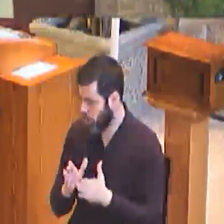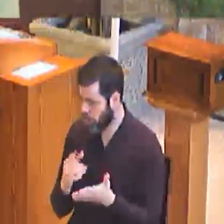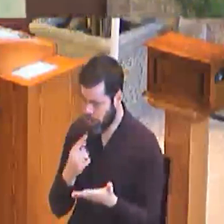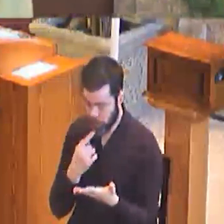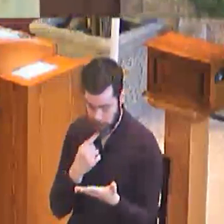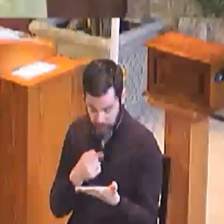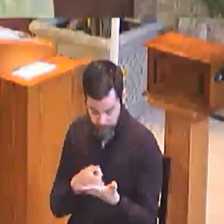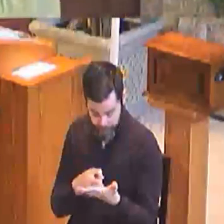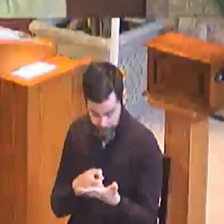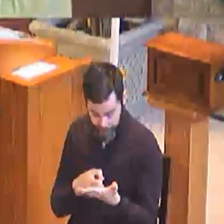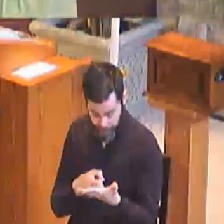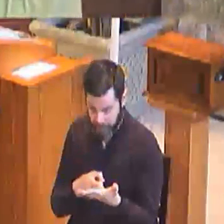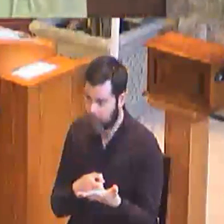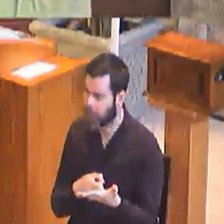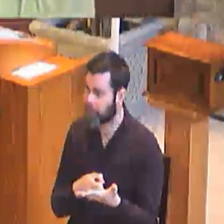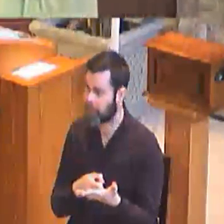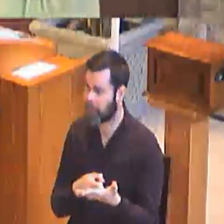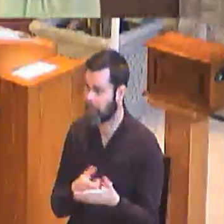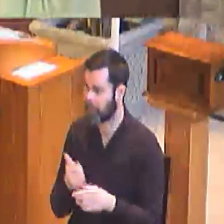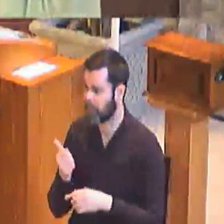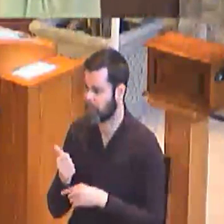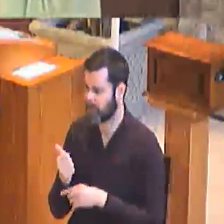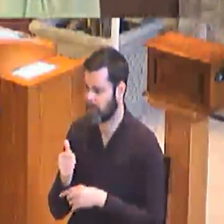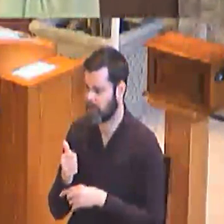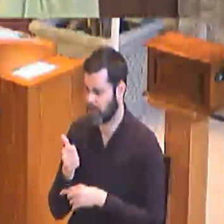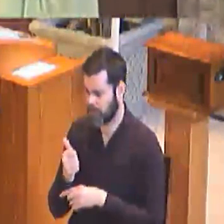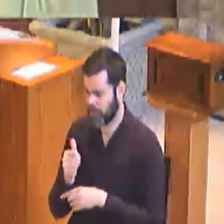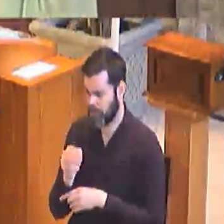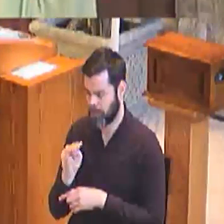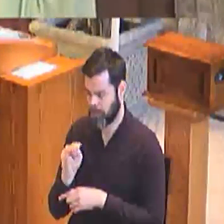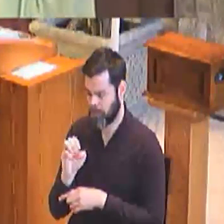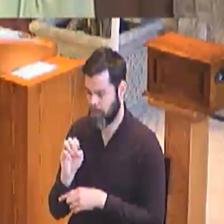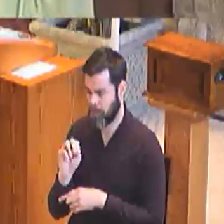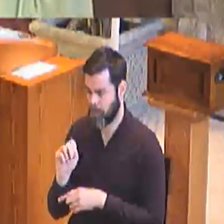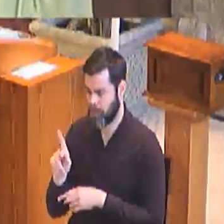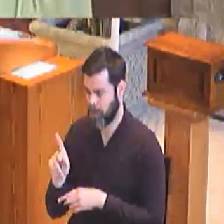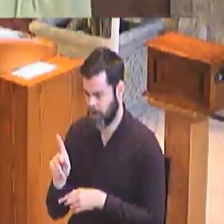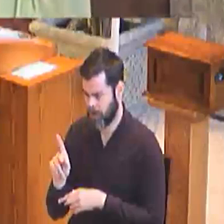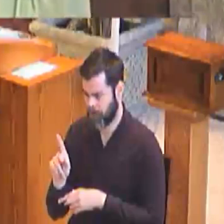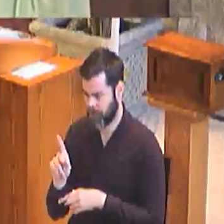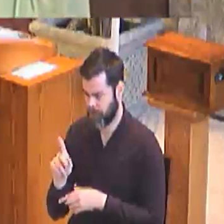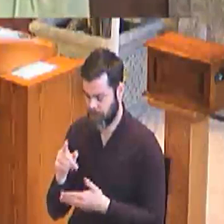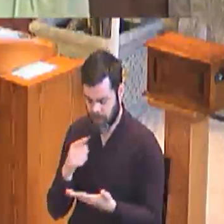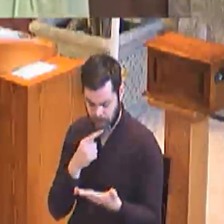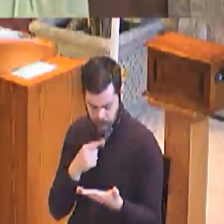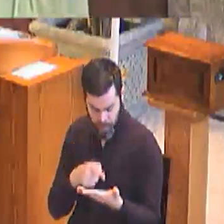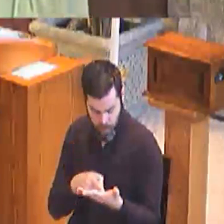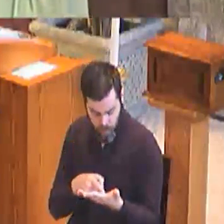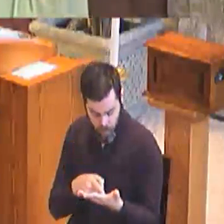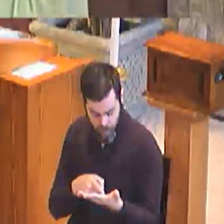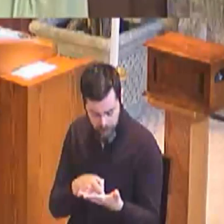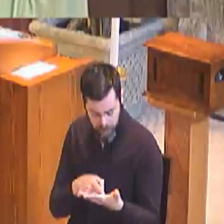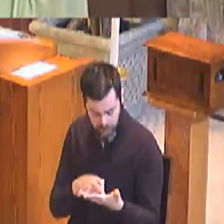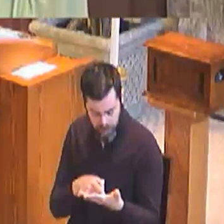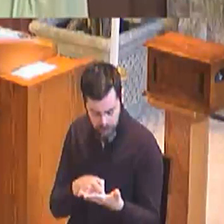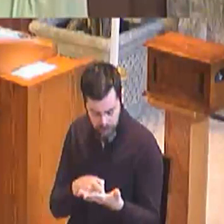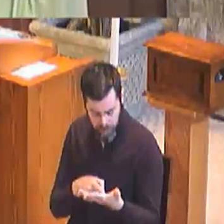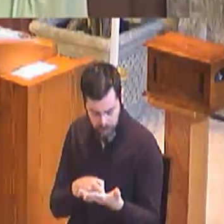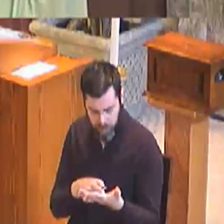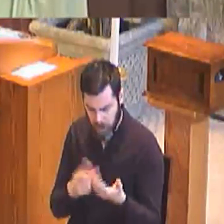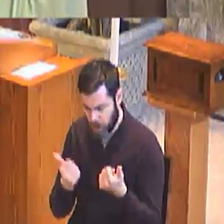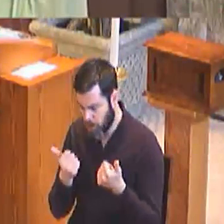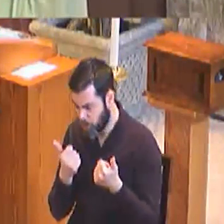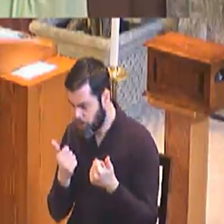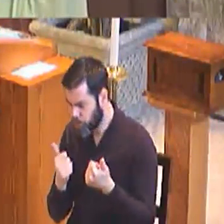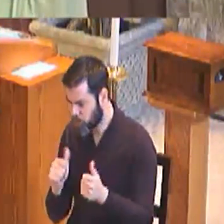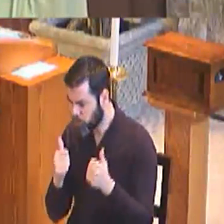He writes this. He says he's a Zen monk. In peace in every step, he writes. Although attempting to bring